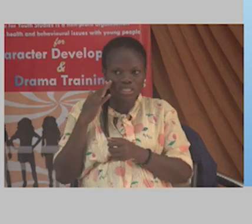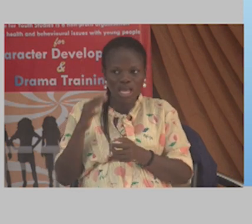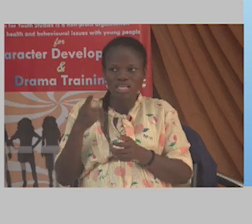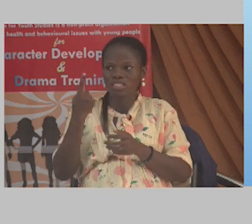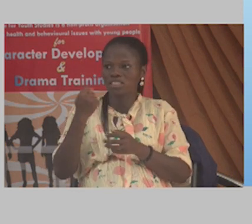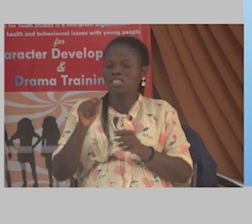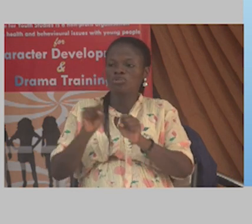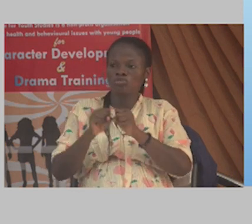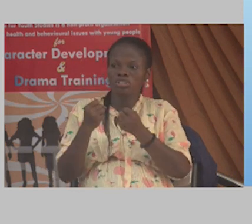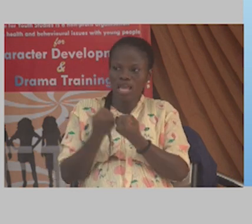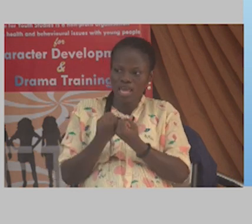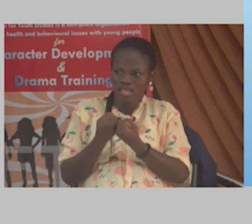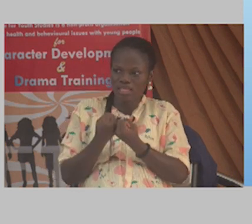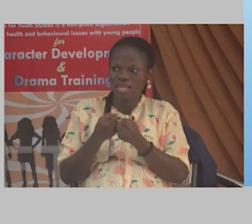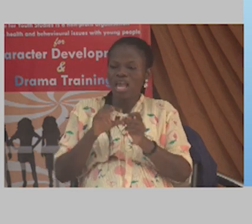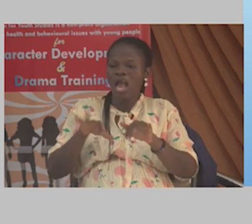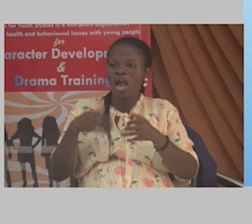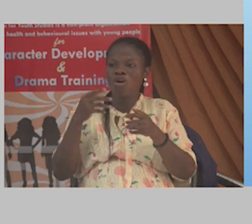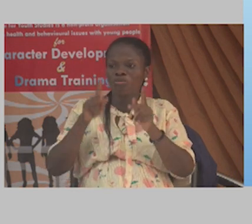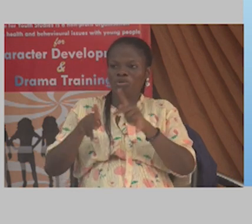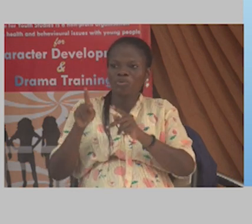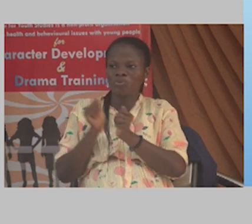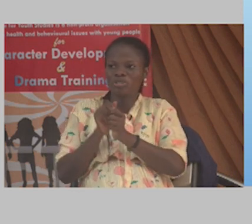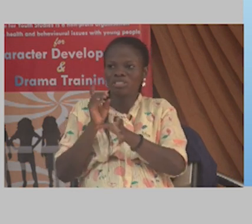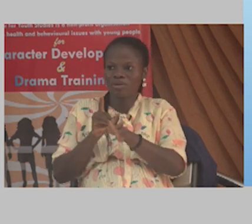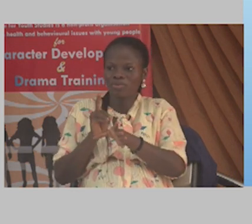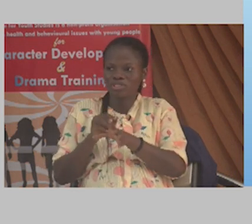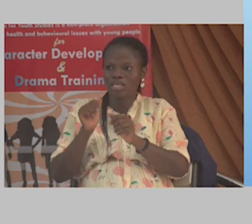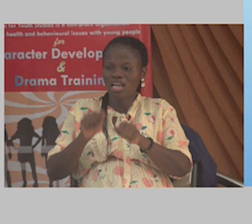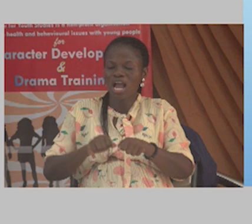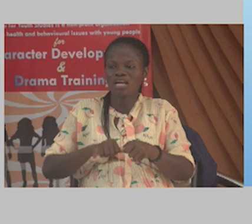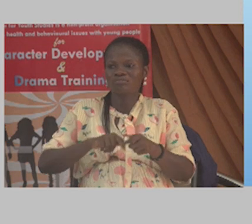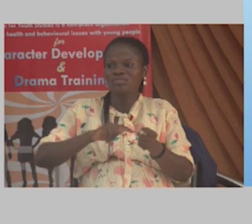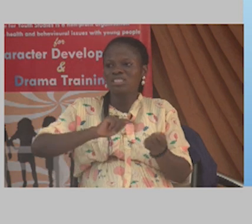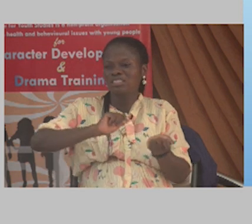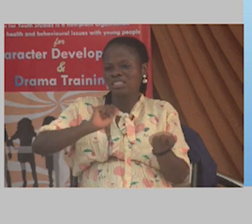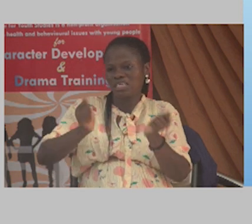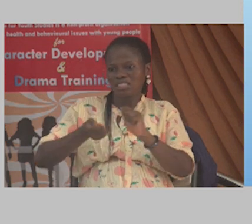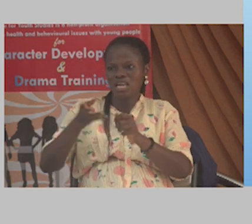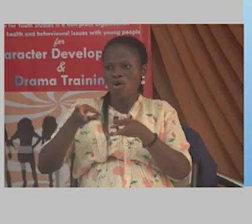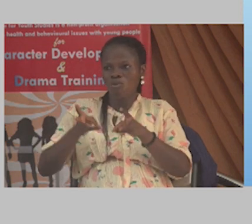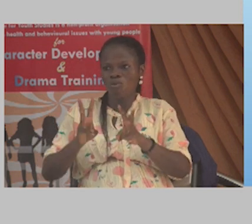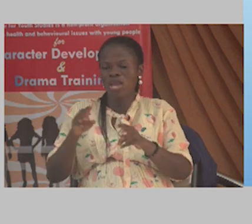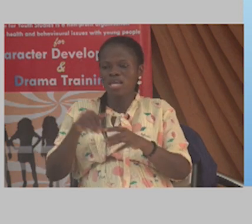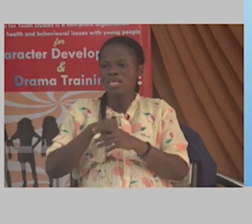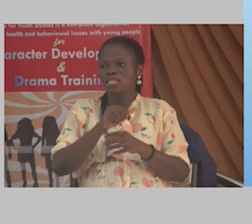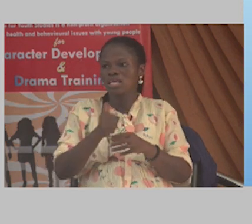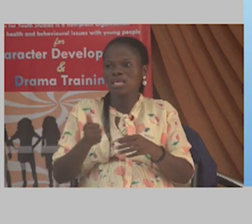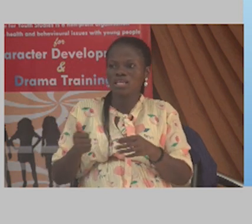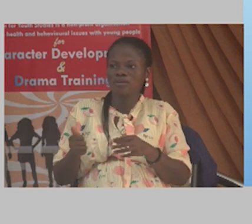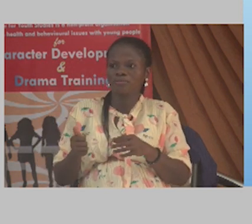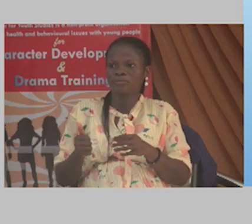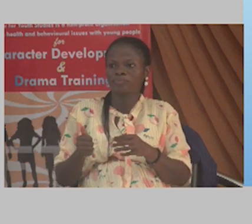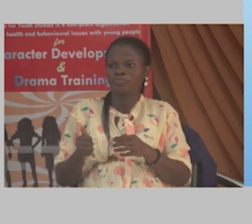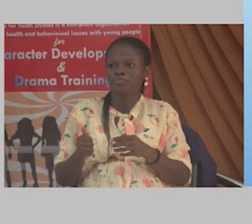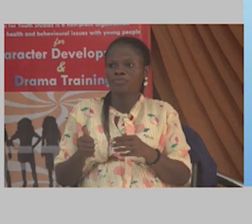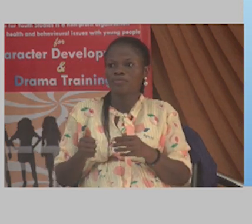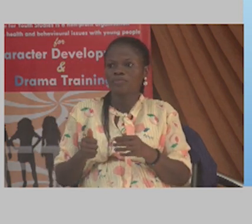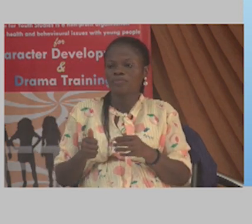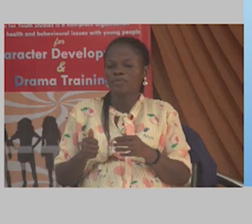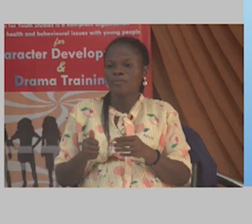society, and how can persons with disabilities also navigate in order to live a value-added life? Of